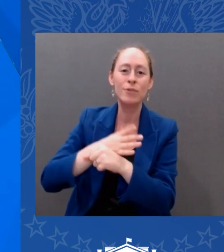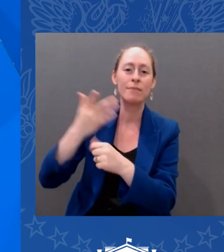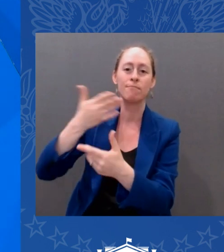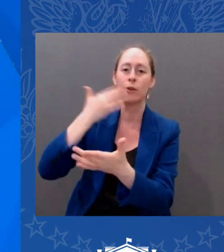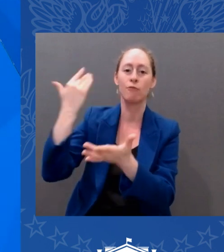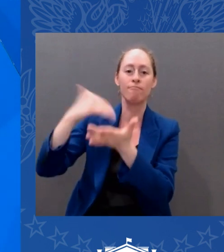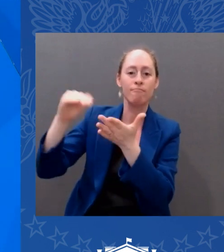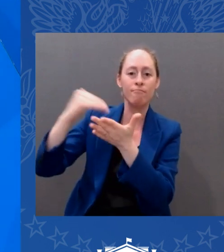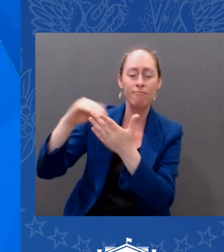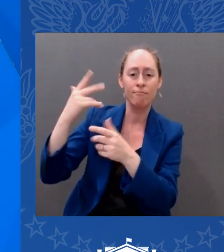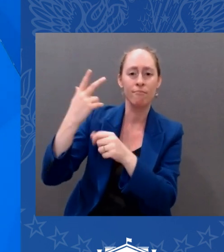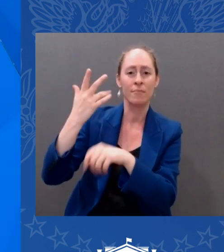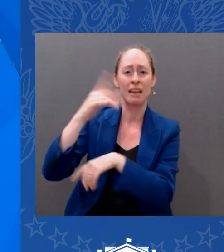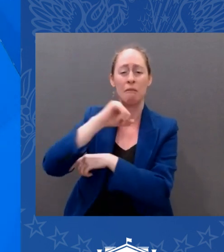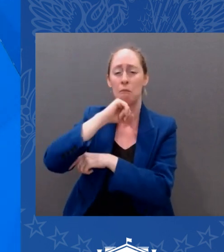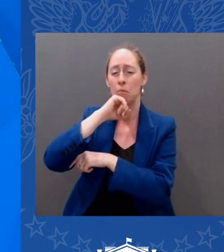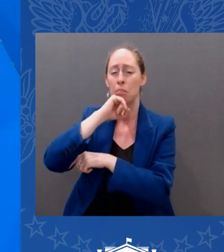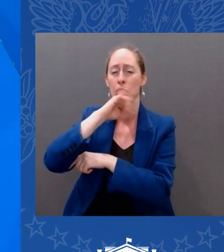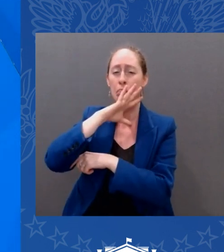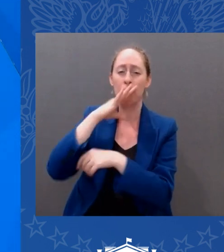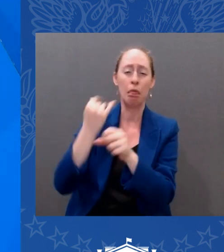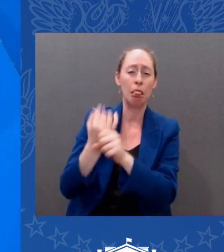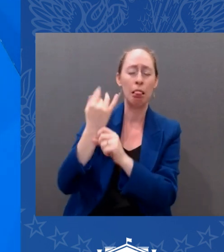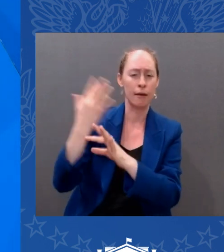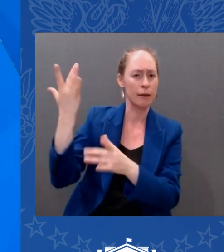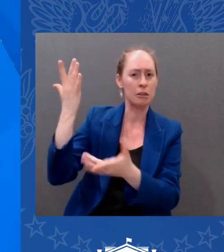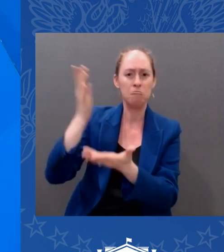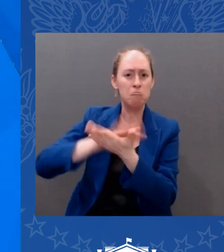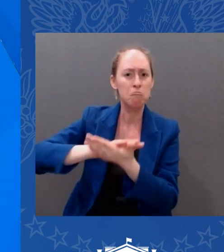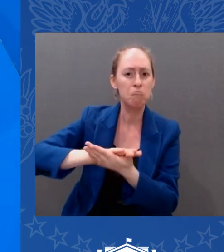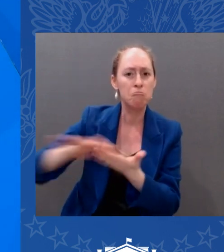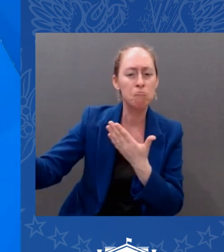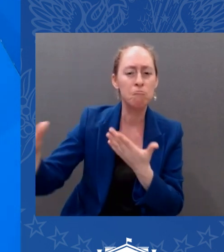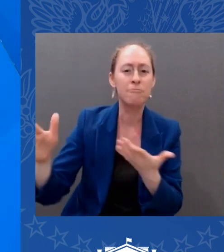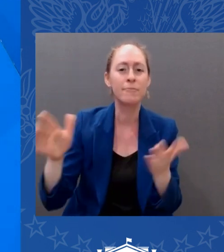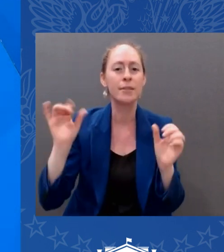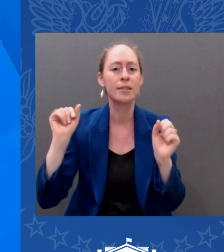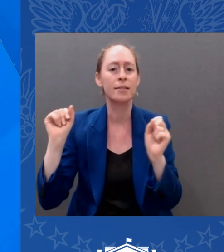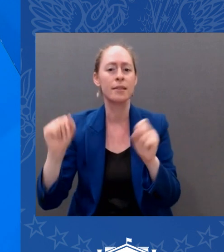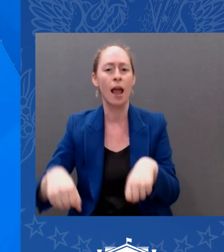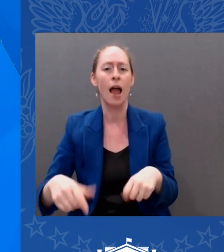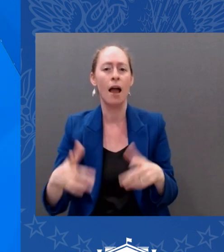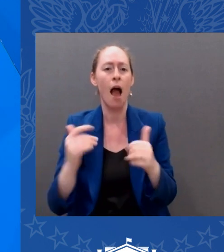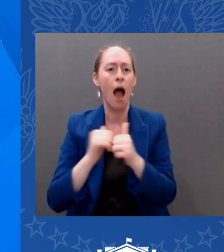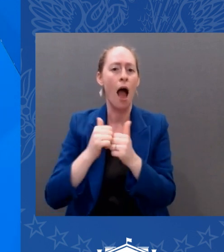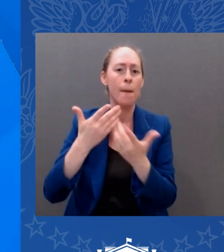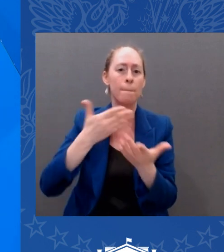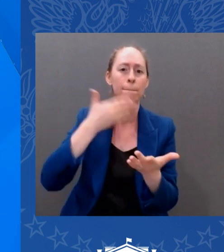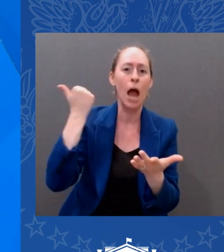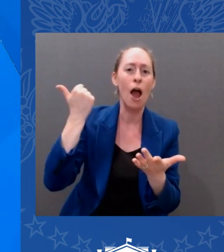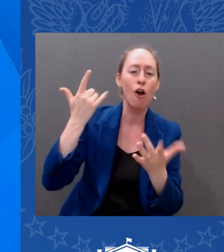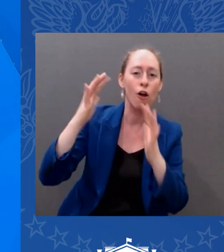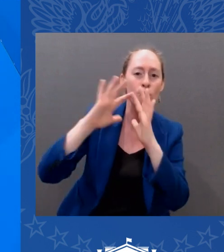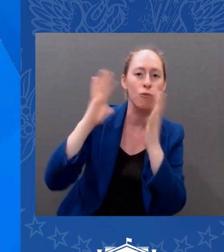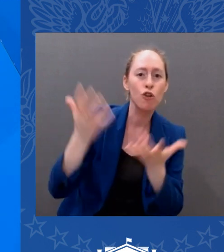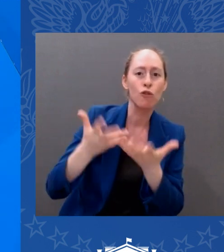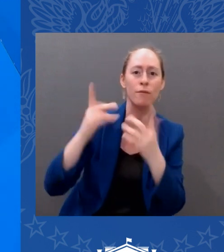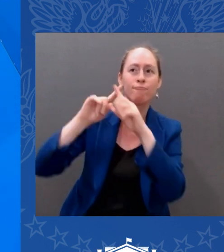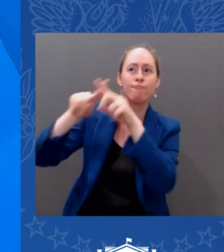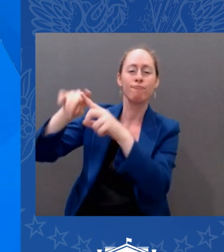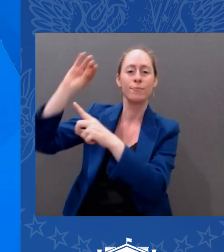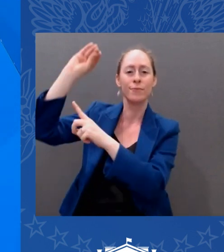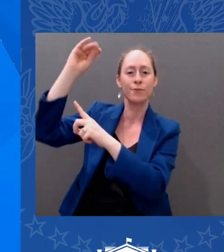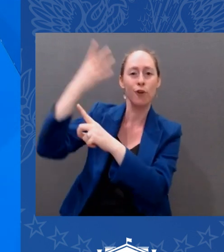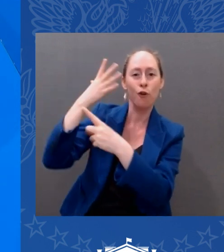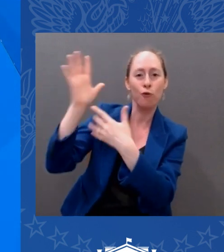protecting biodiversity of our hemisphere. Jobs provide dignity of being able to feed your family, give your children a